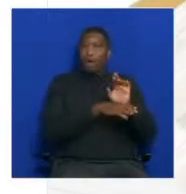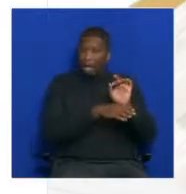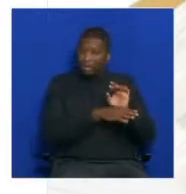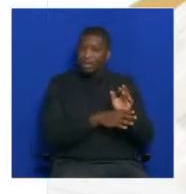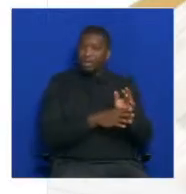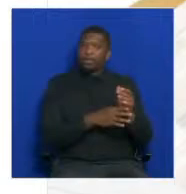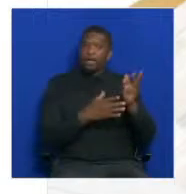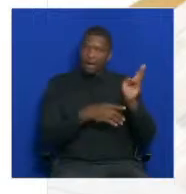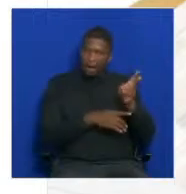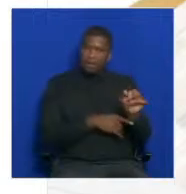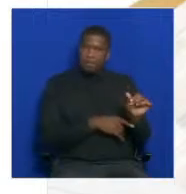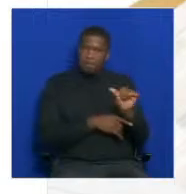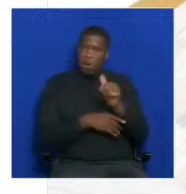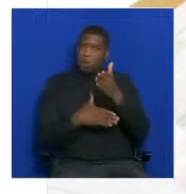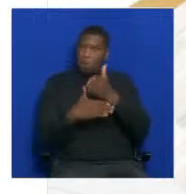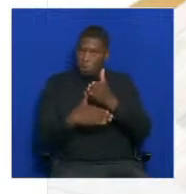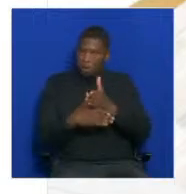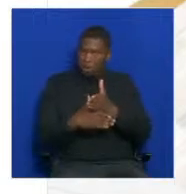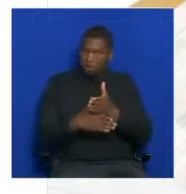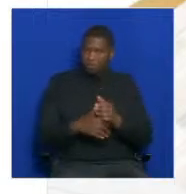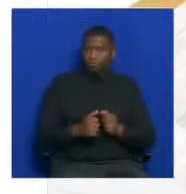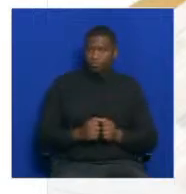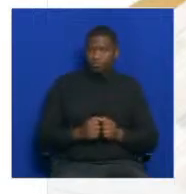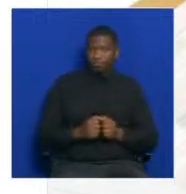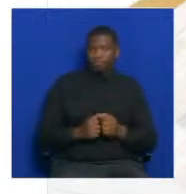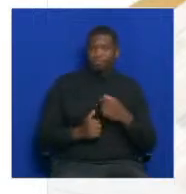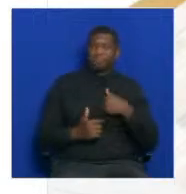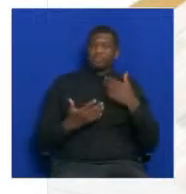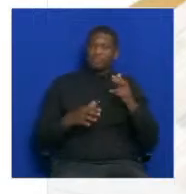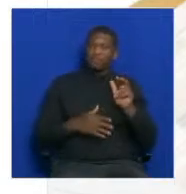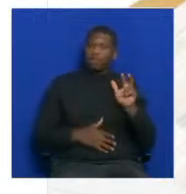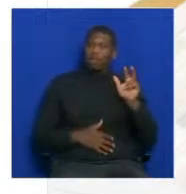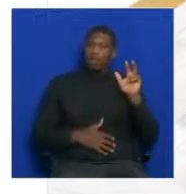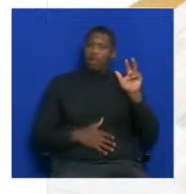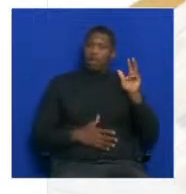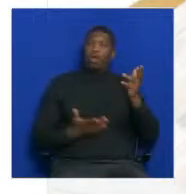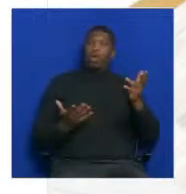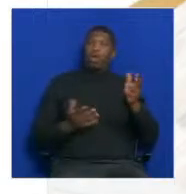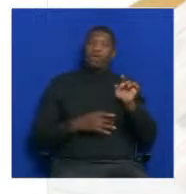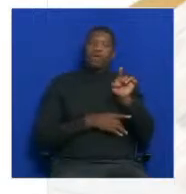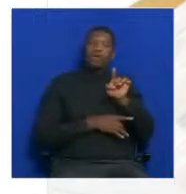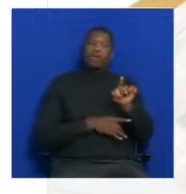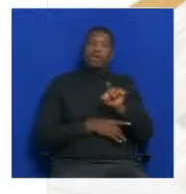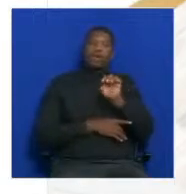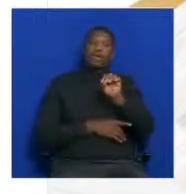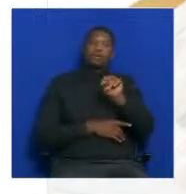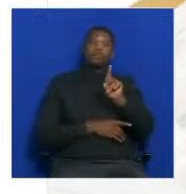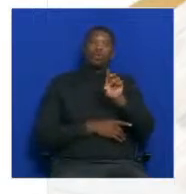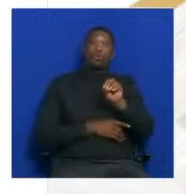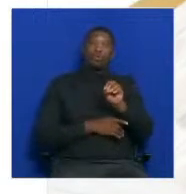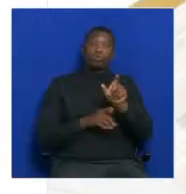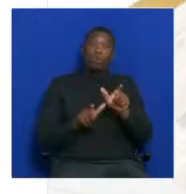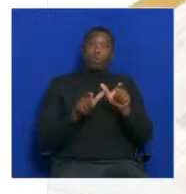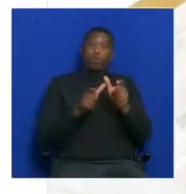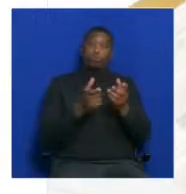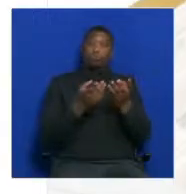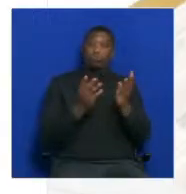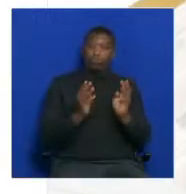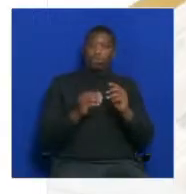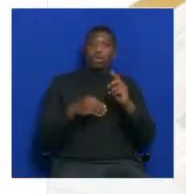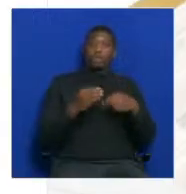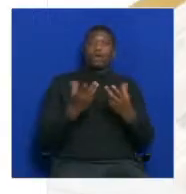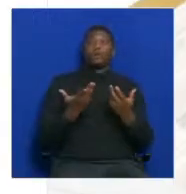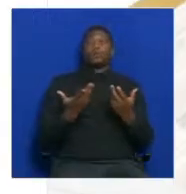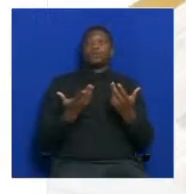reinstated. I testified before the Zondo Commission about police corruption and about